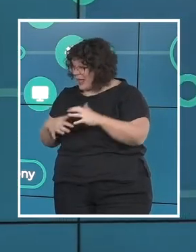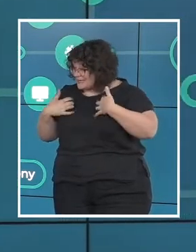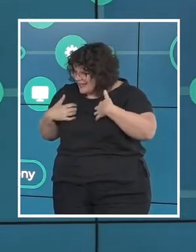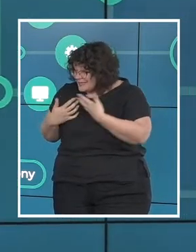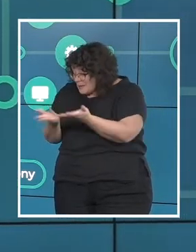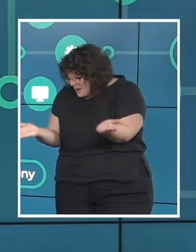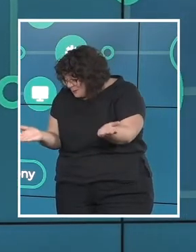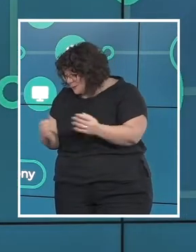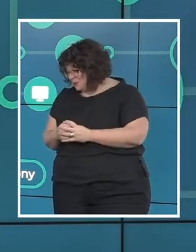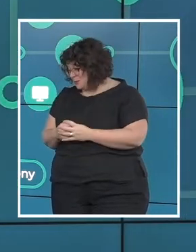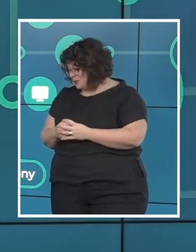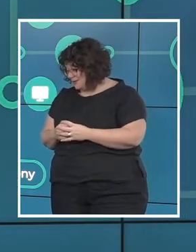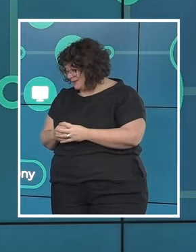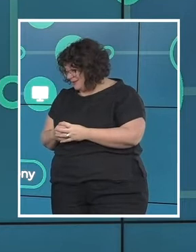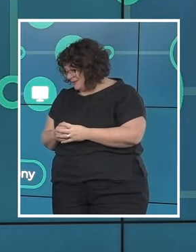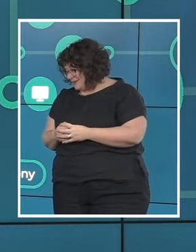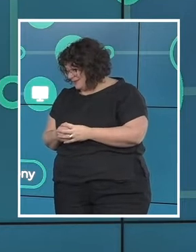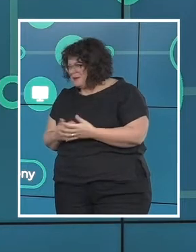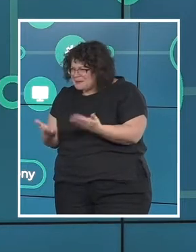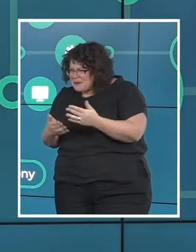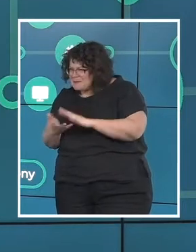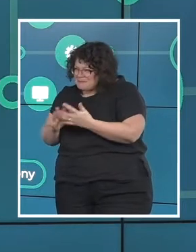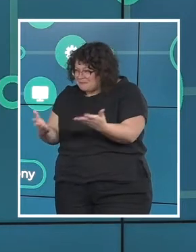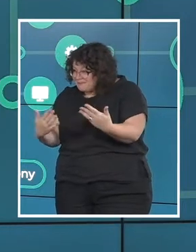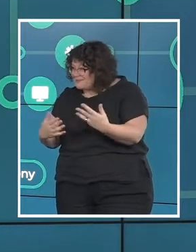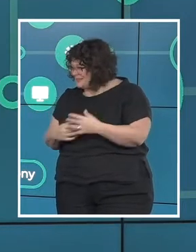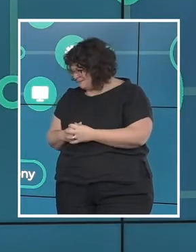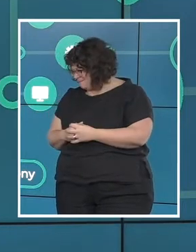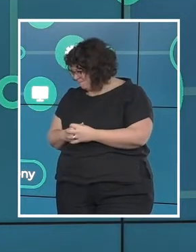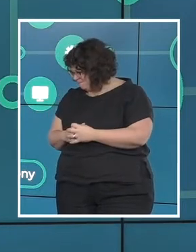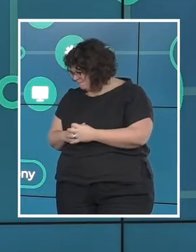deck. So what you're seeing is what all of our new hires see on their first day.